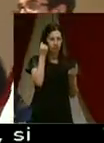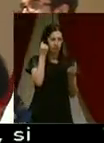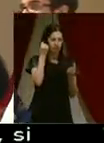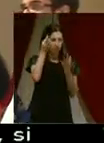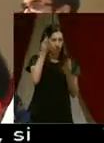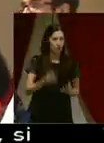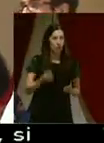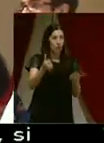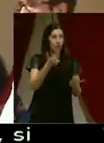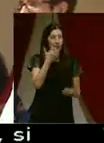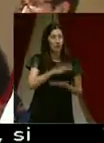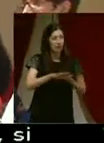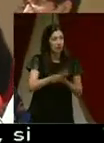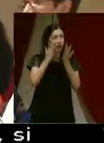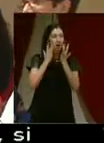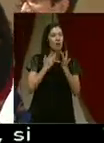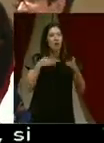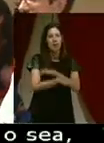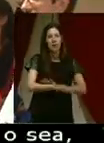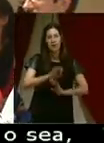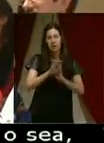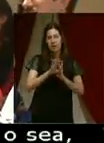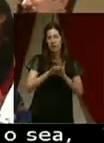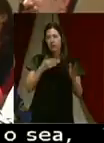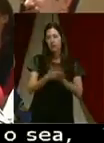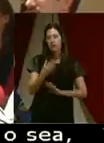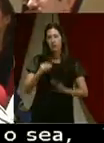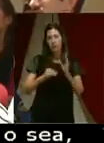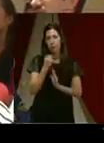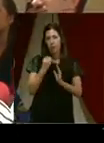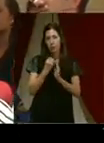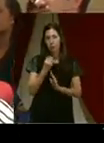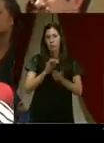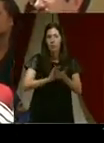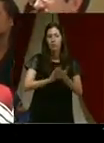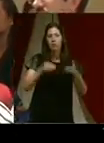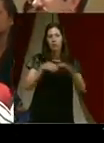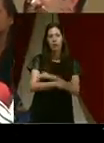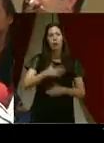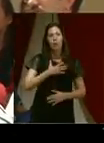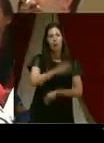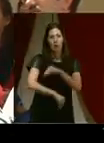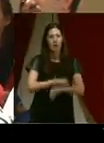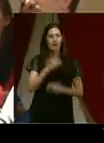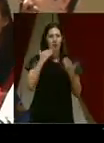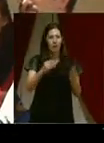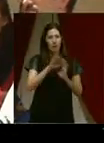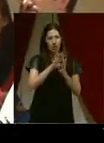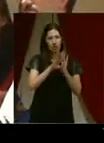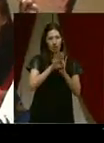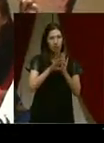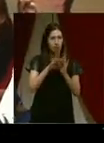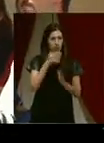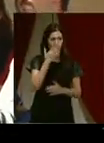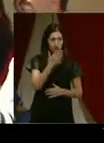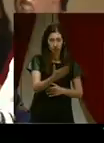Just to make some remarks. We're talking about software accessibility, which is the support product for the purposes of accessibility that